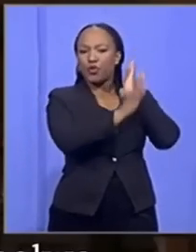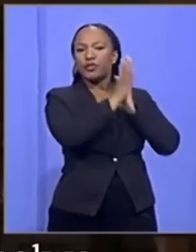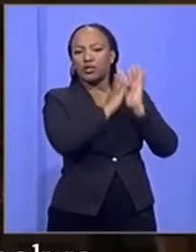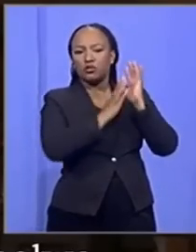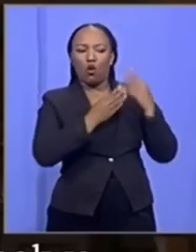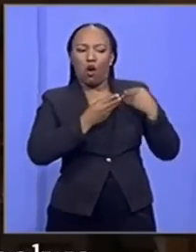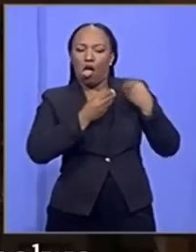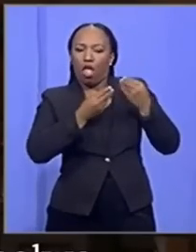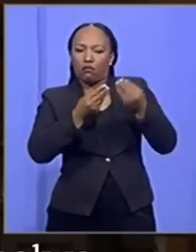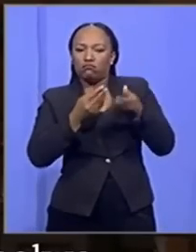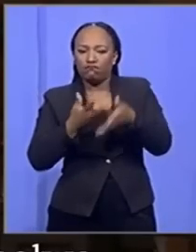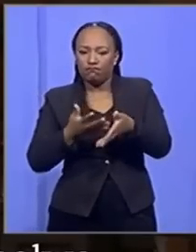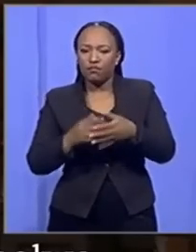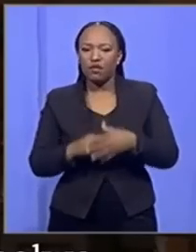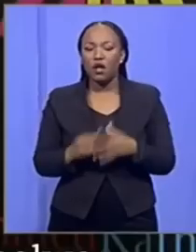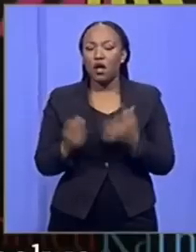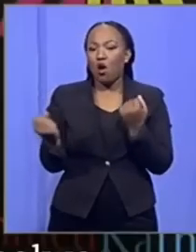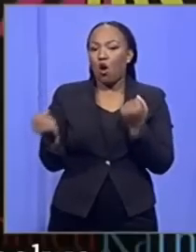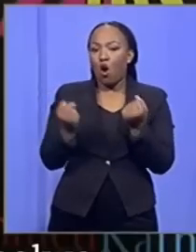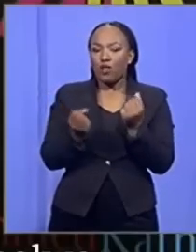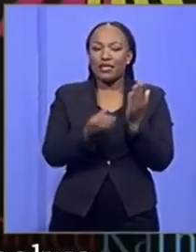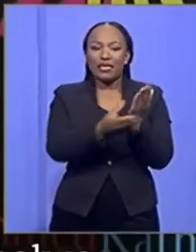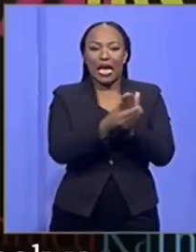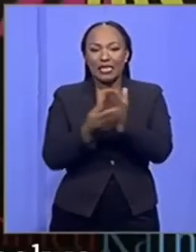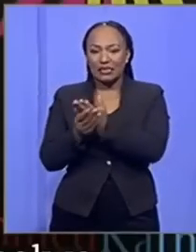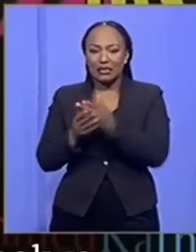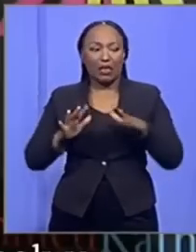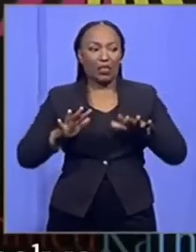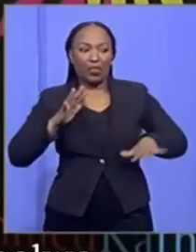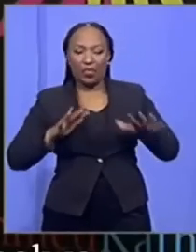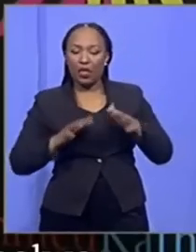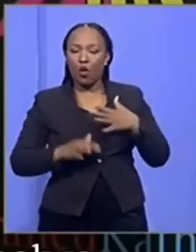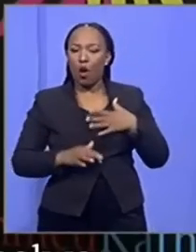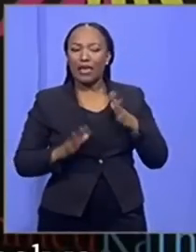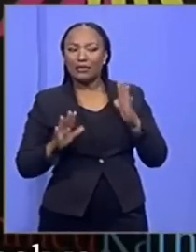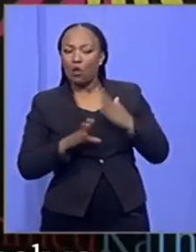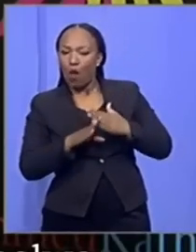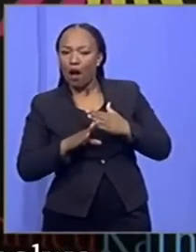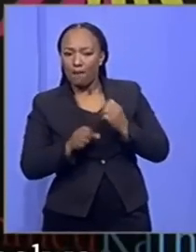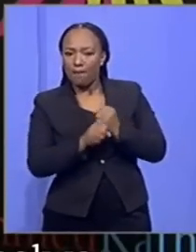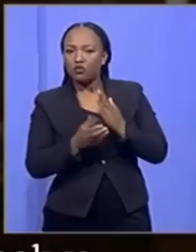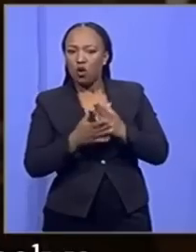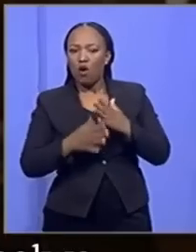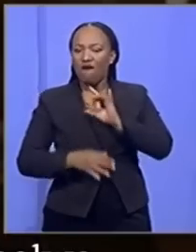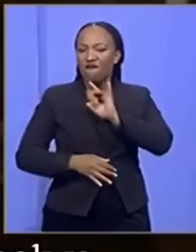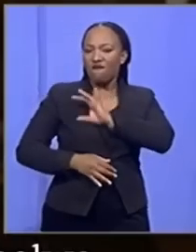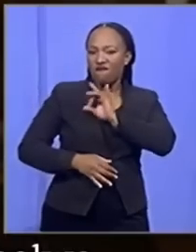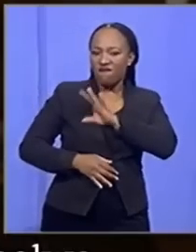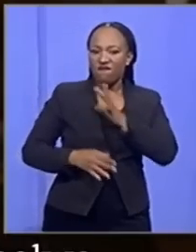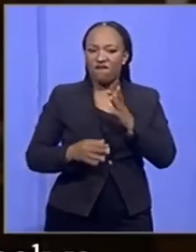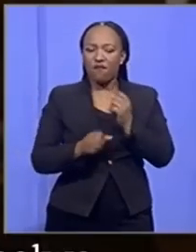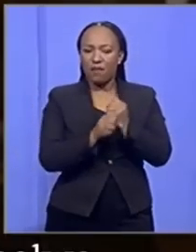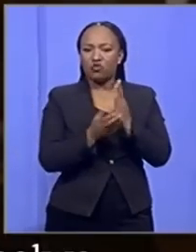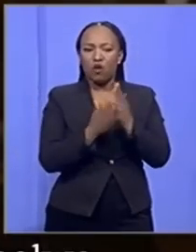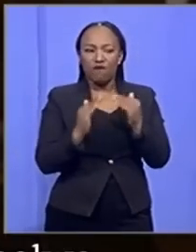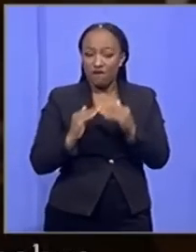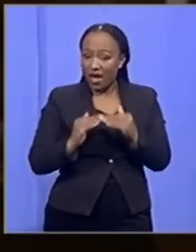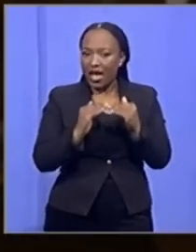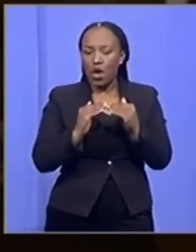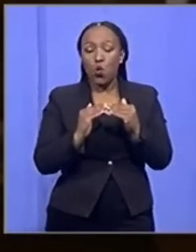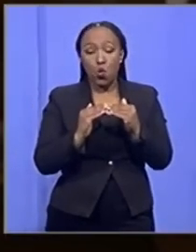di lebaganwe ke tiro e masisi ya go dira kwa ntle ga go boifa le go sekamisa molemo. The challenge that courts face, I